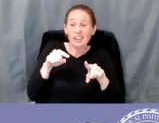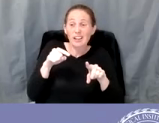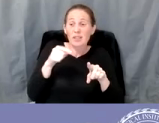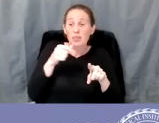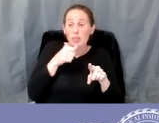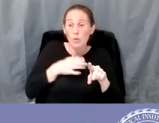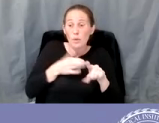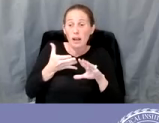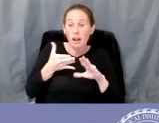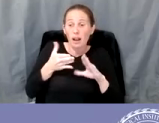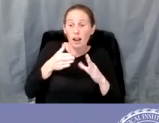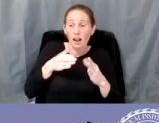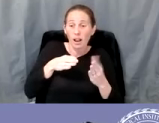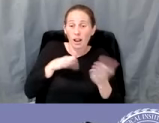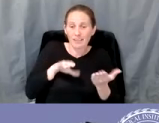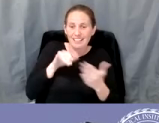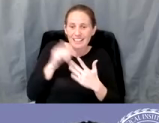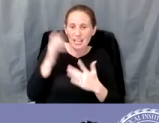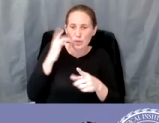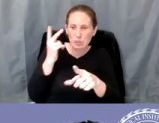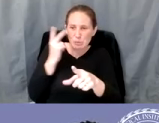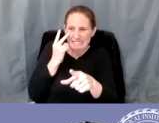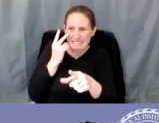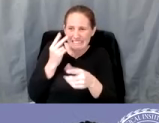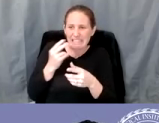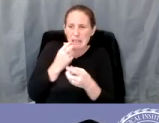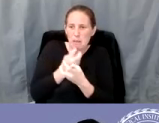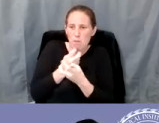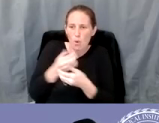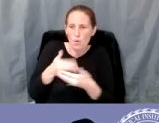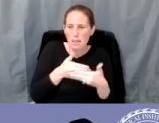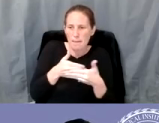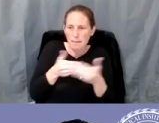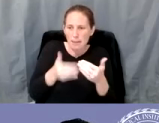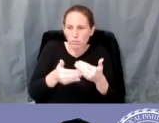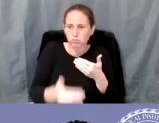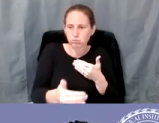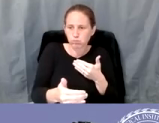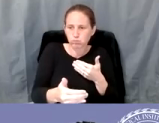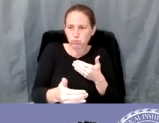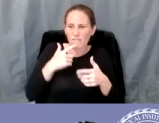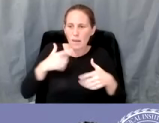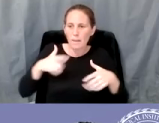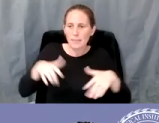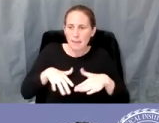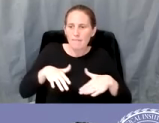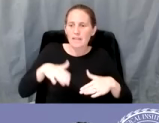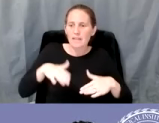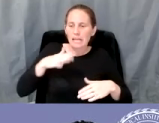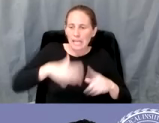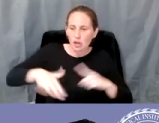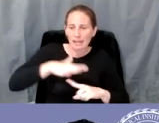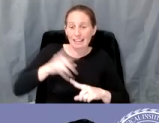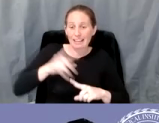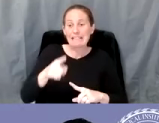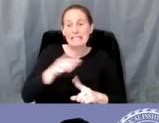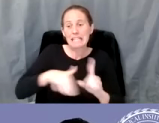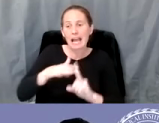the infant is some distance from the pelvis region itself. And I'll just remind you actually this site is